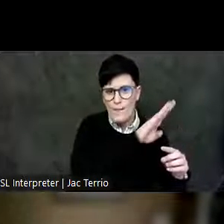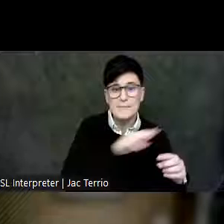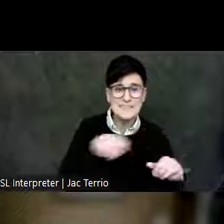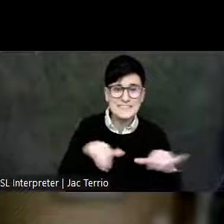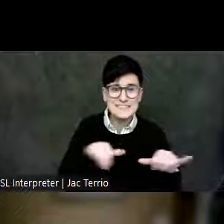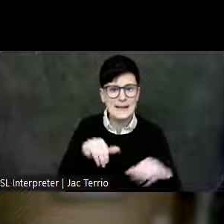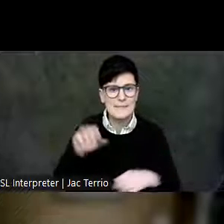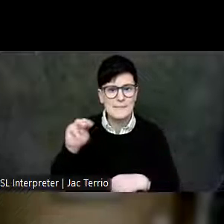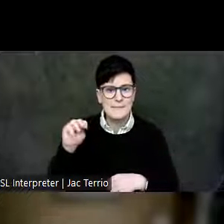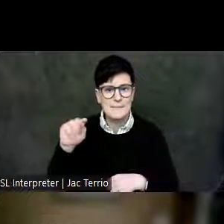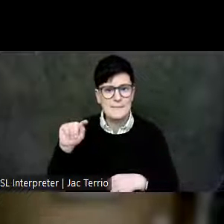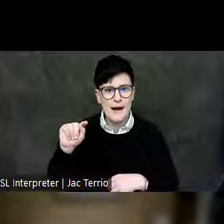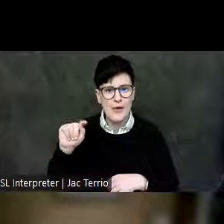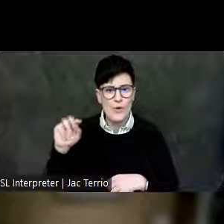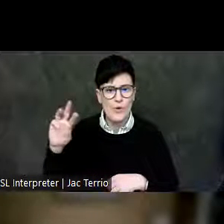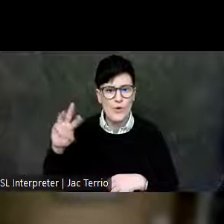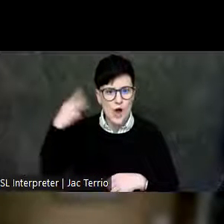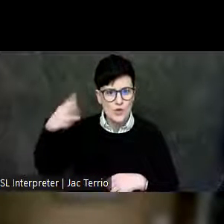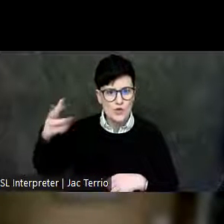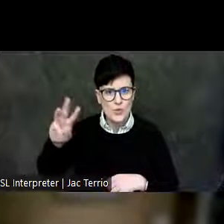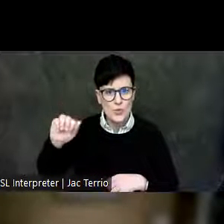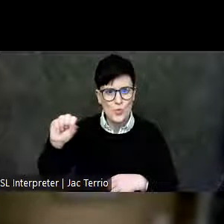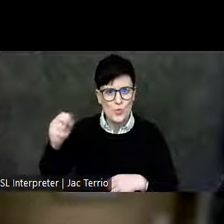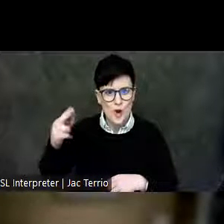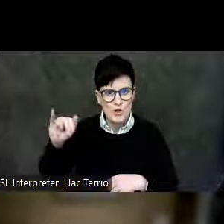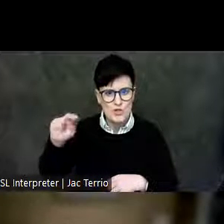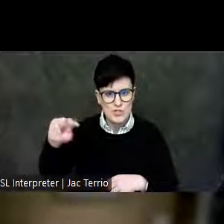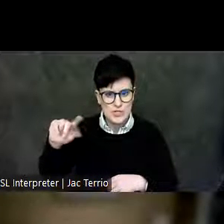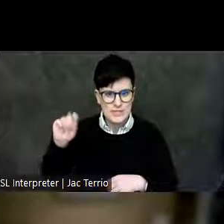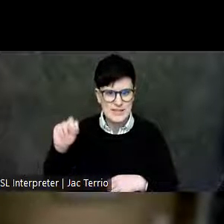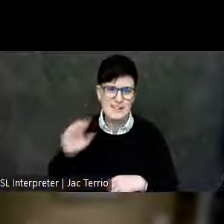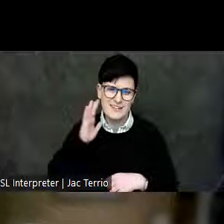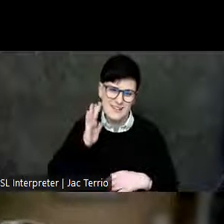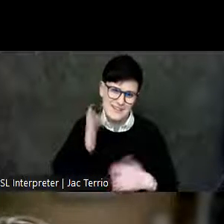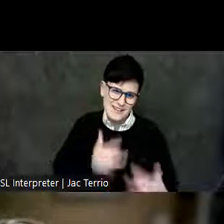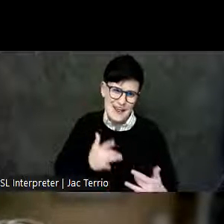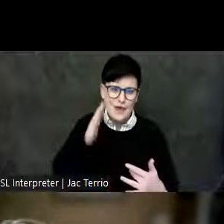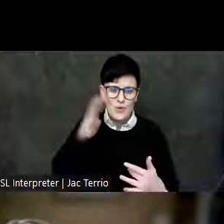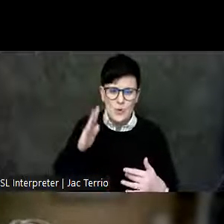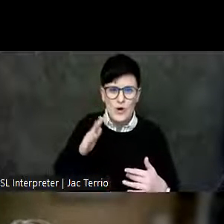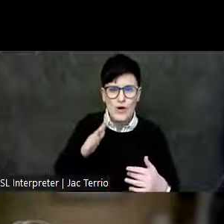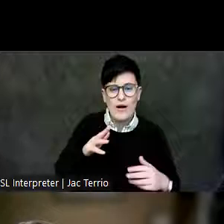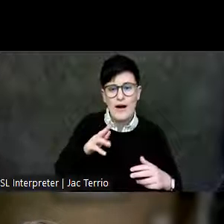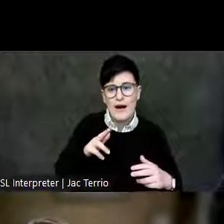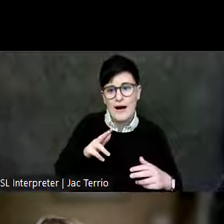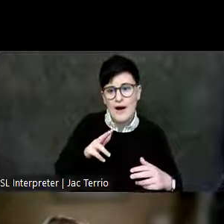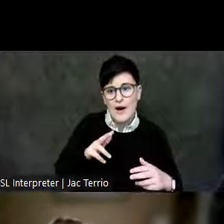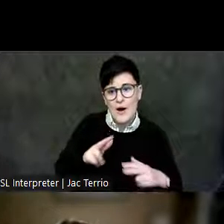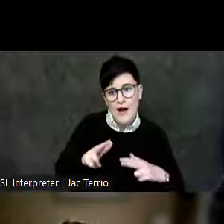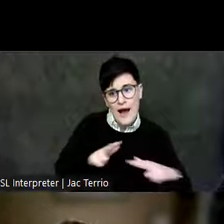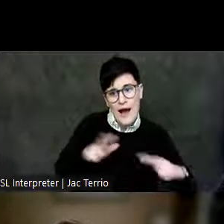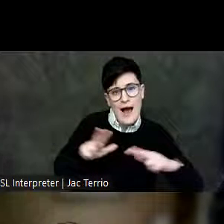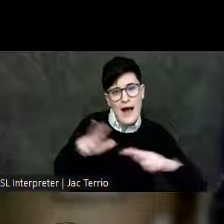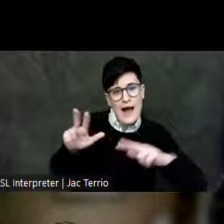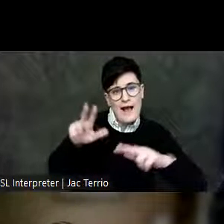does. Mm-hmm. So we usually hike up it and then walk down the road. So it's paved. So